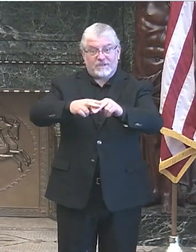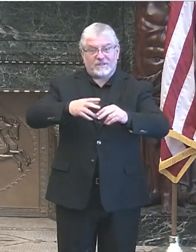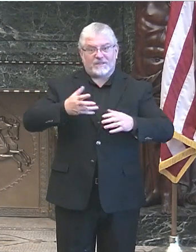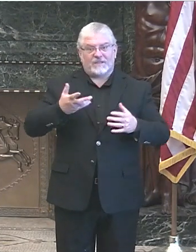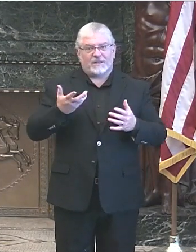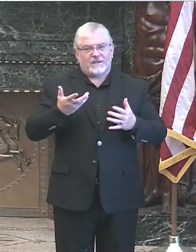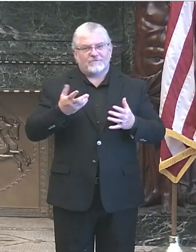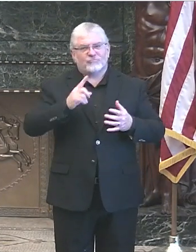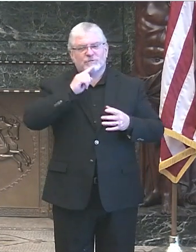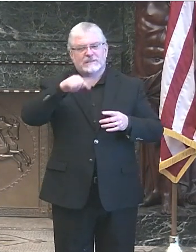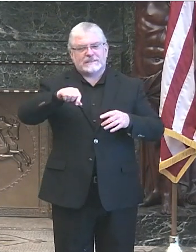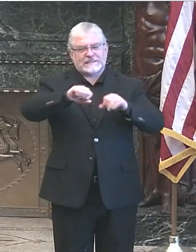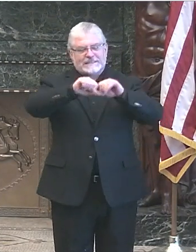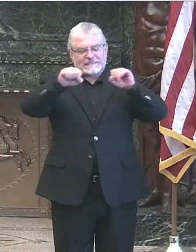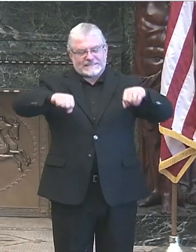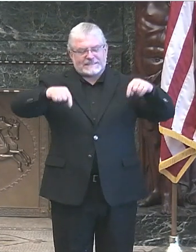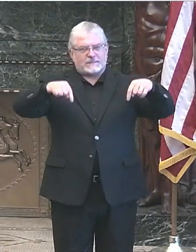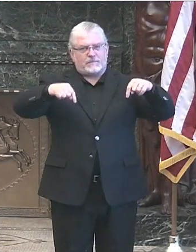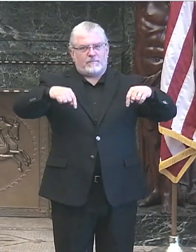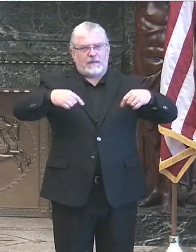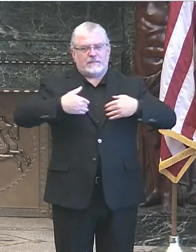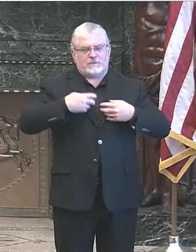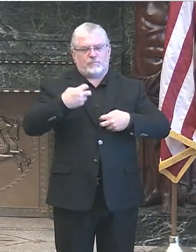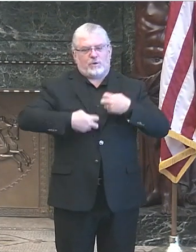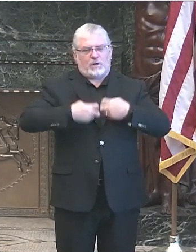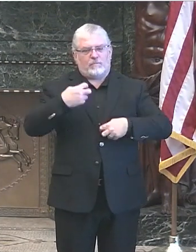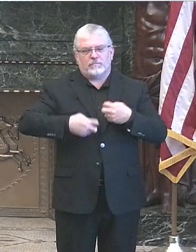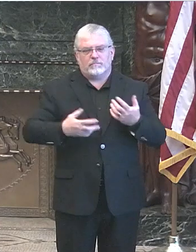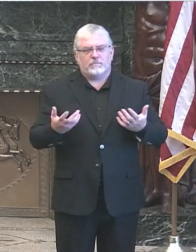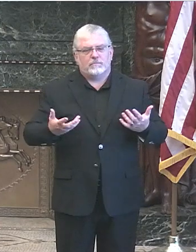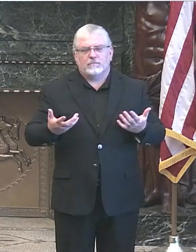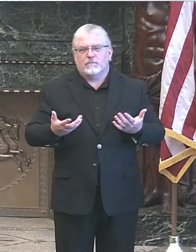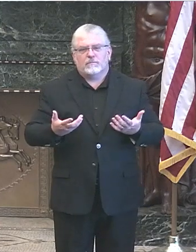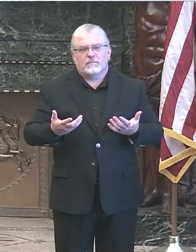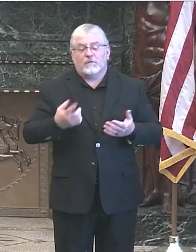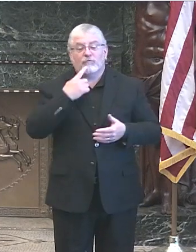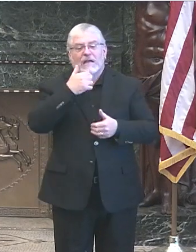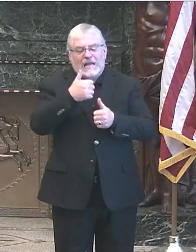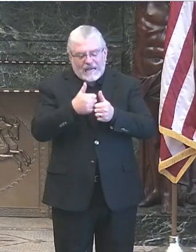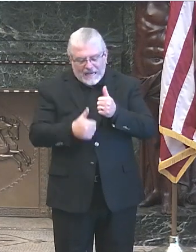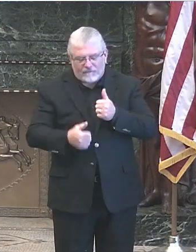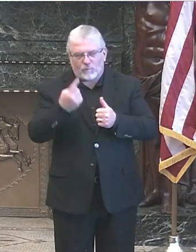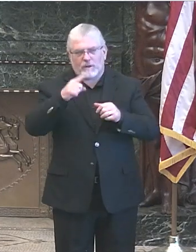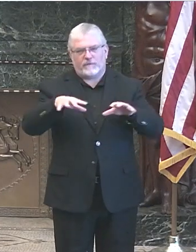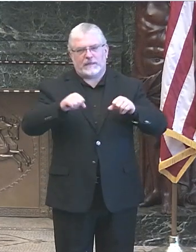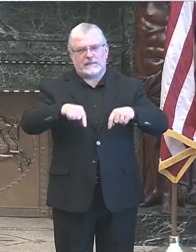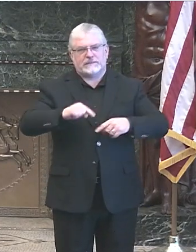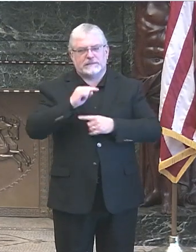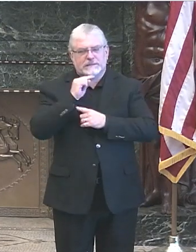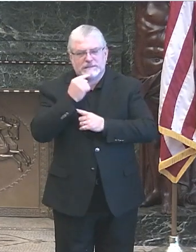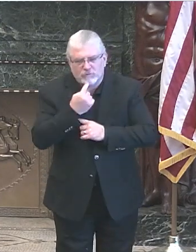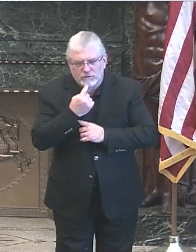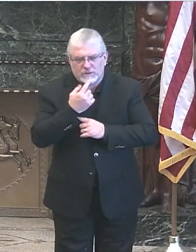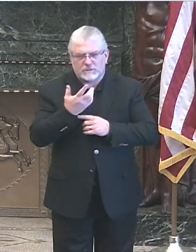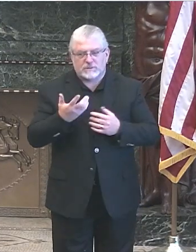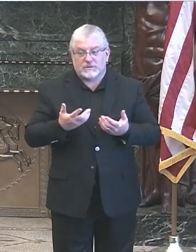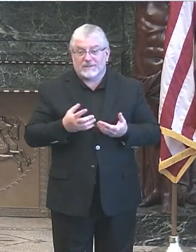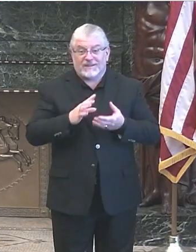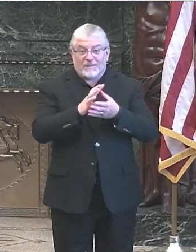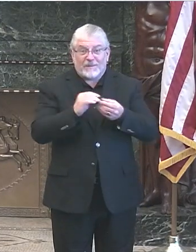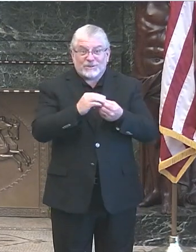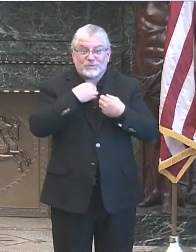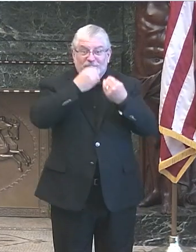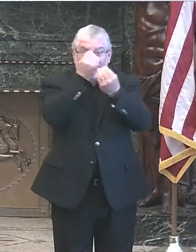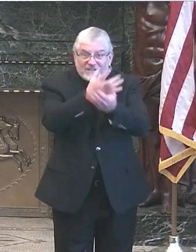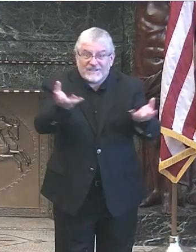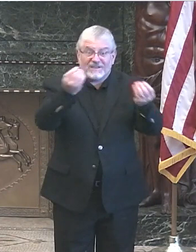because it's going to spread from one population to another if we don't. So the messaging that I think that they're hearing pretty consistently from you